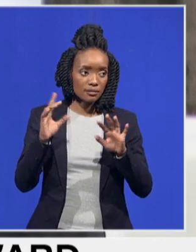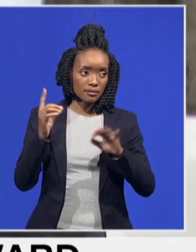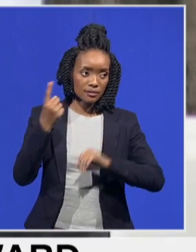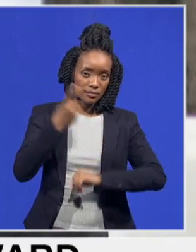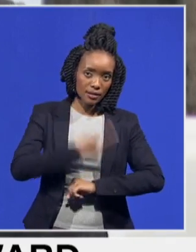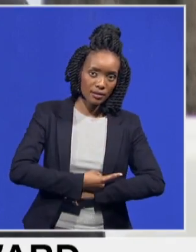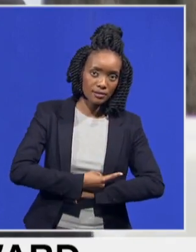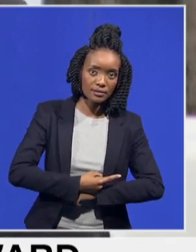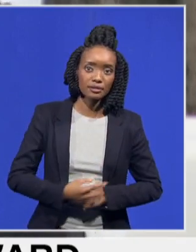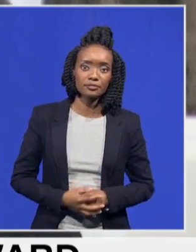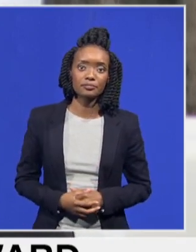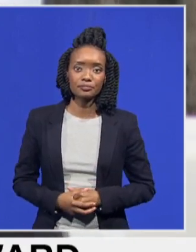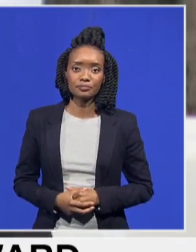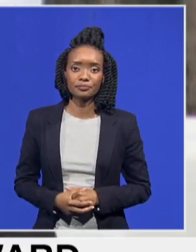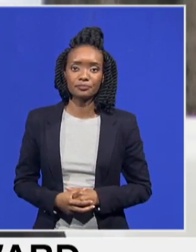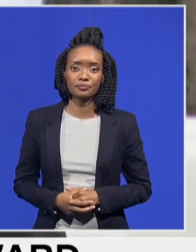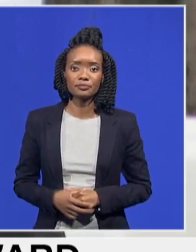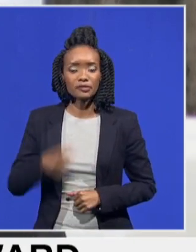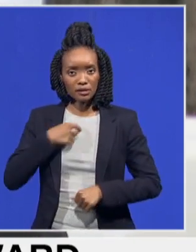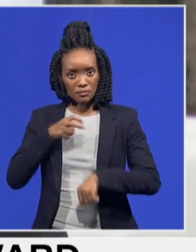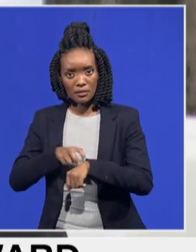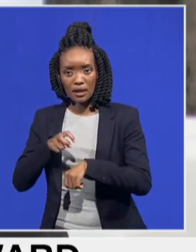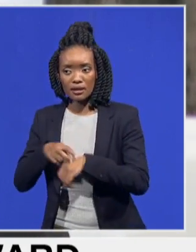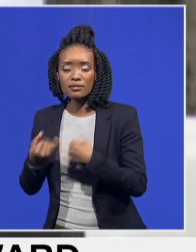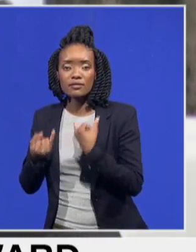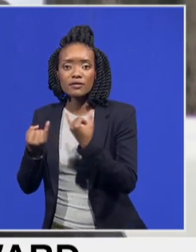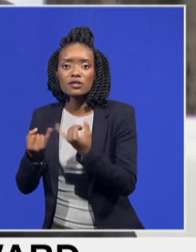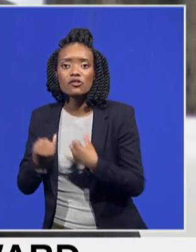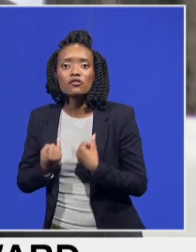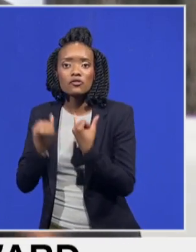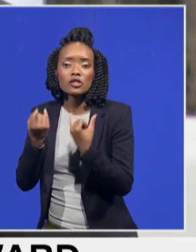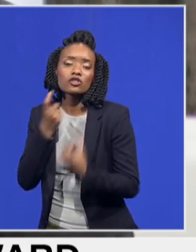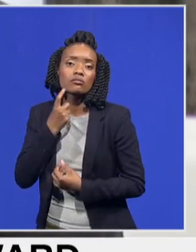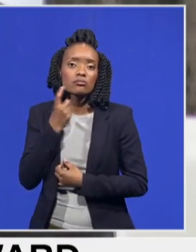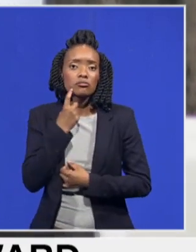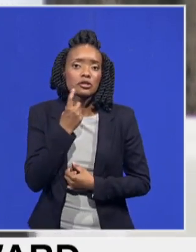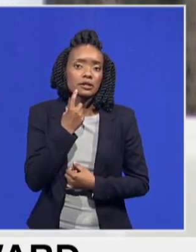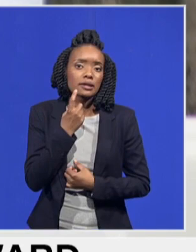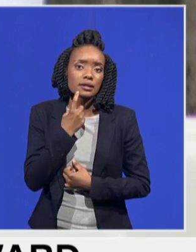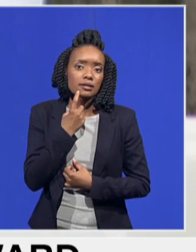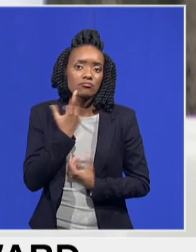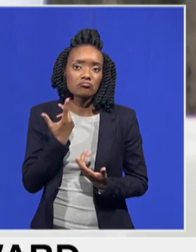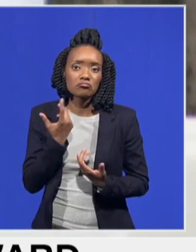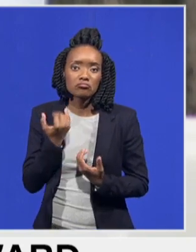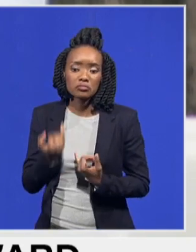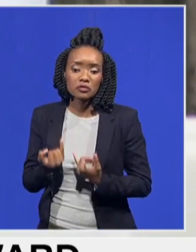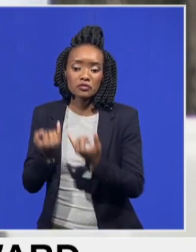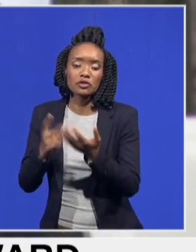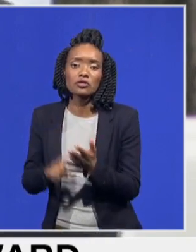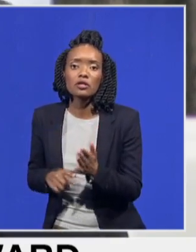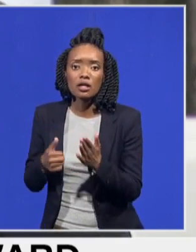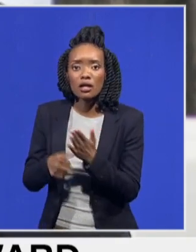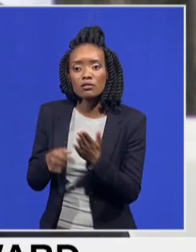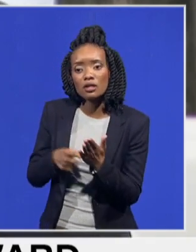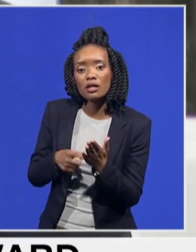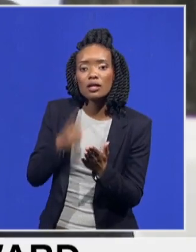challenging. And I need the invitation letter. First, without the invitation letter, I cannot get a visa.